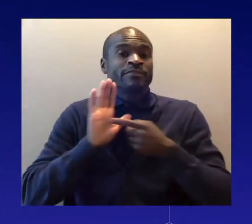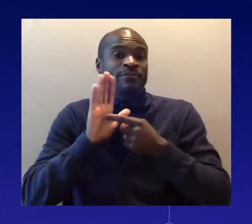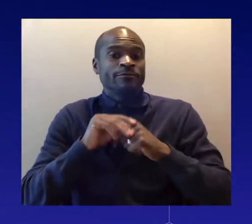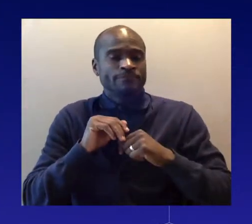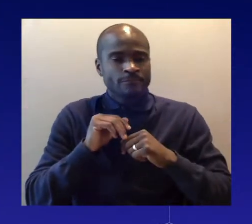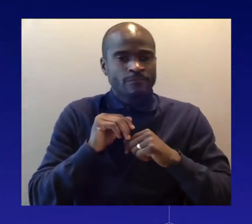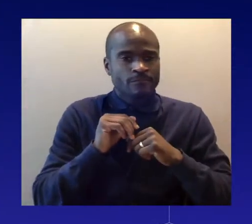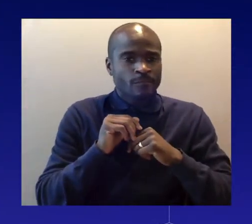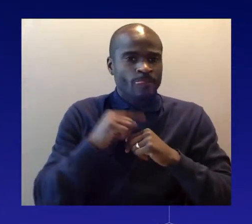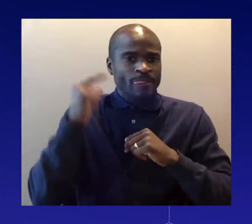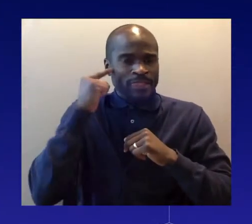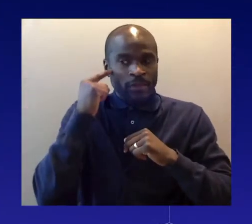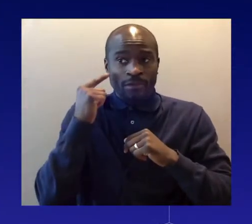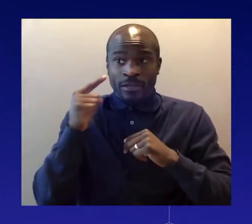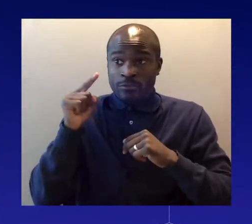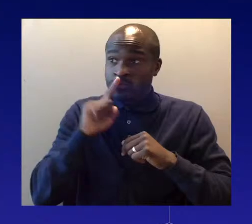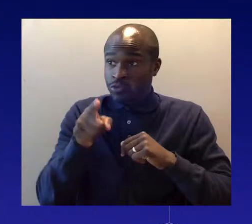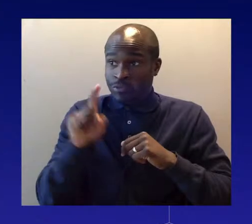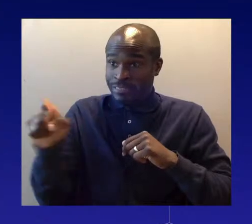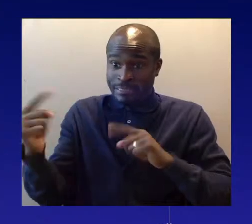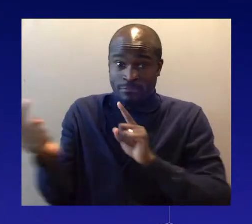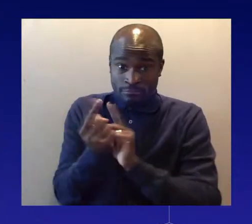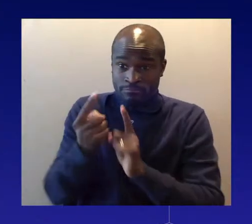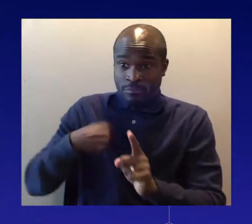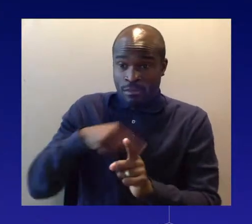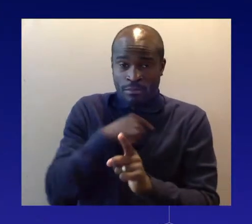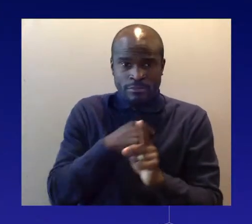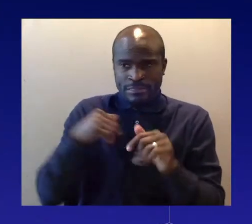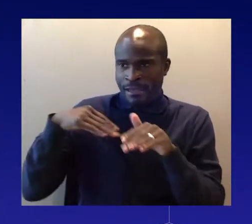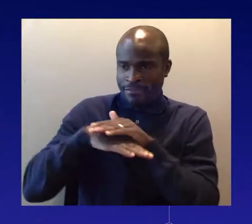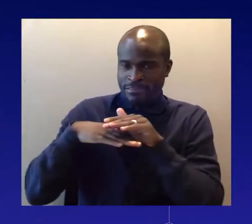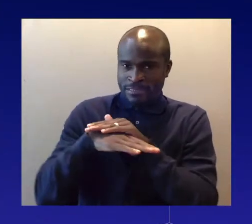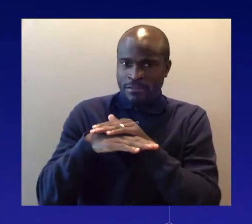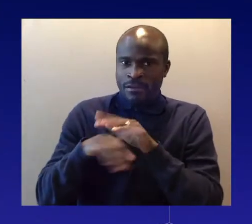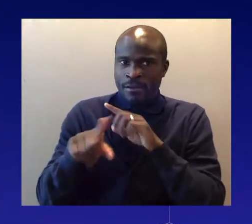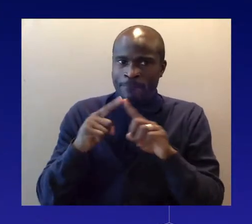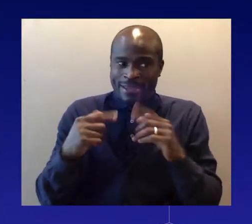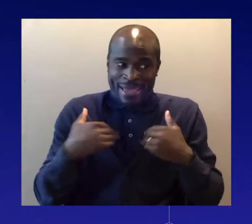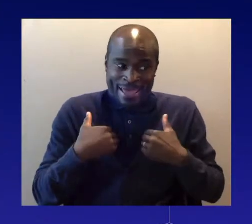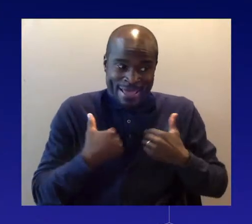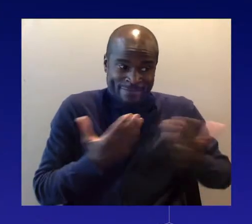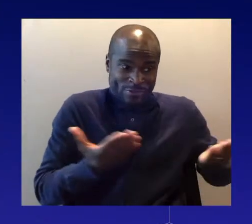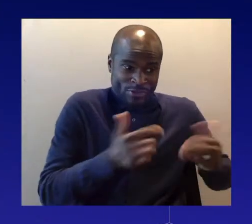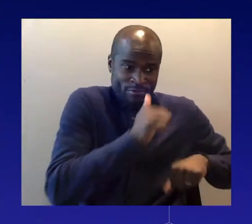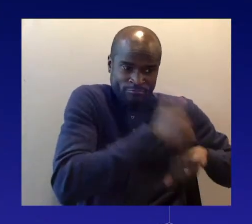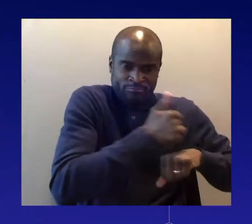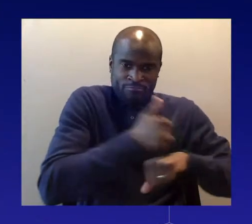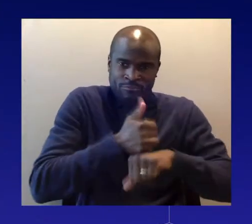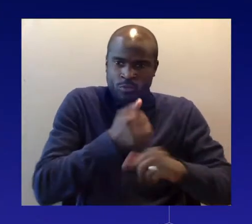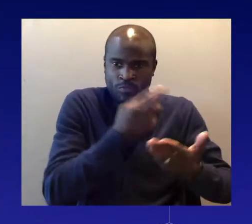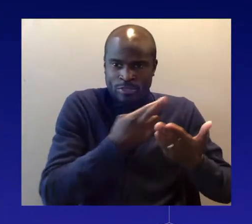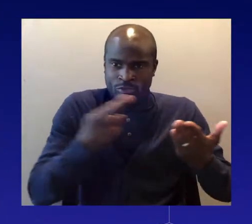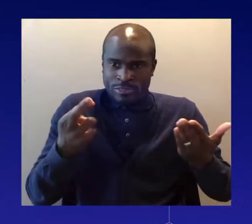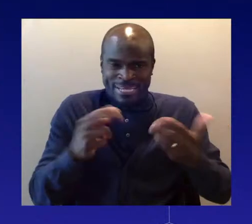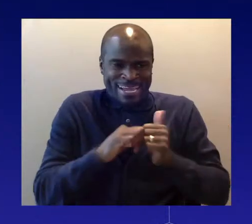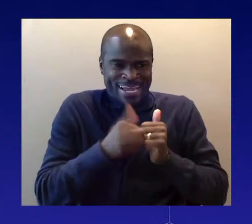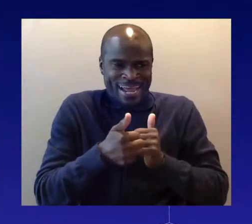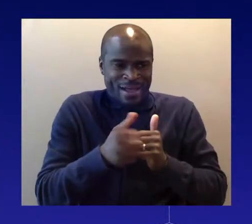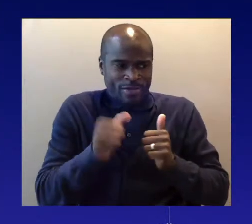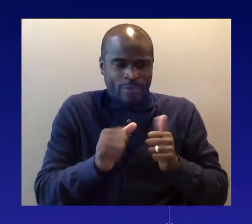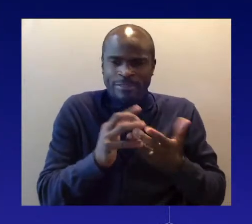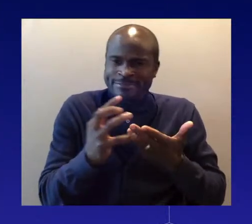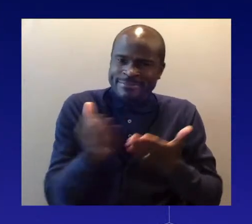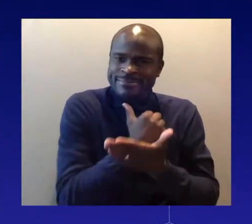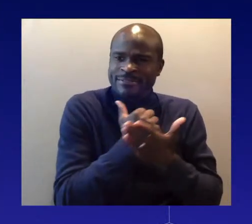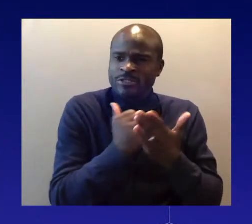we use what we already have in place to reimagine what's possible? So I think of access as not only people